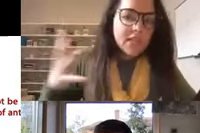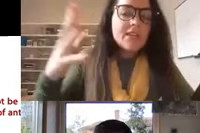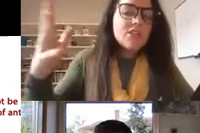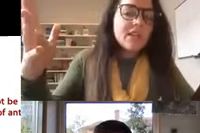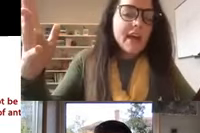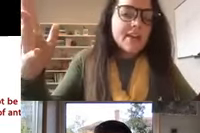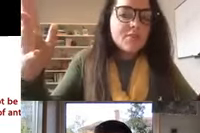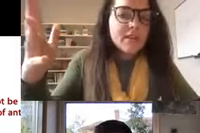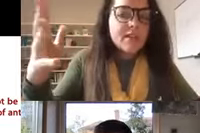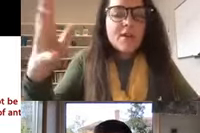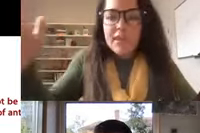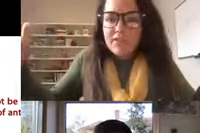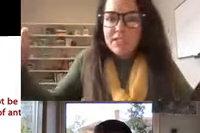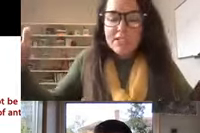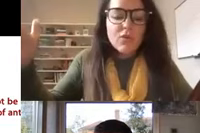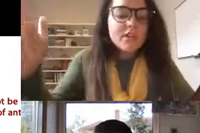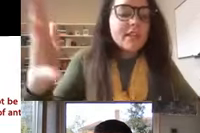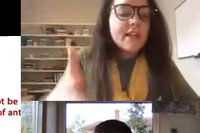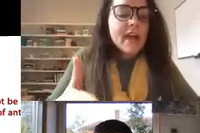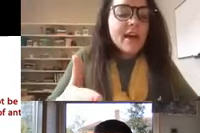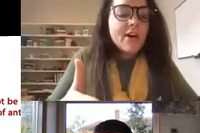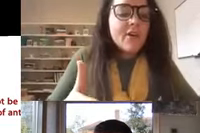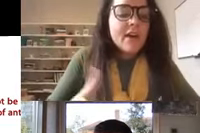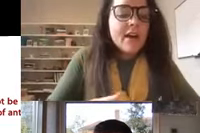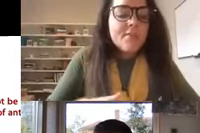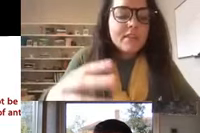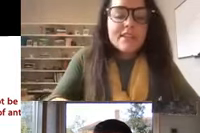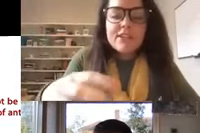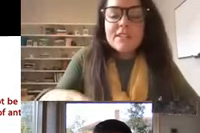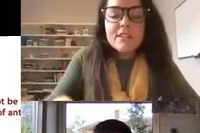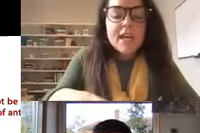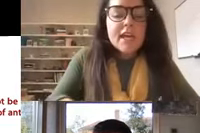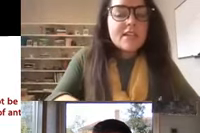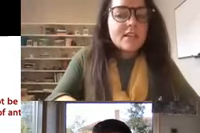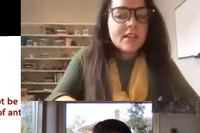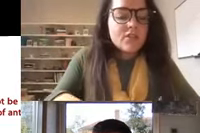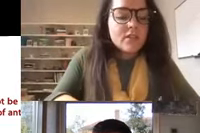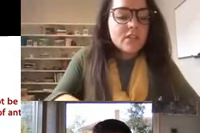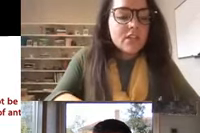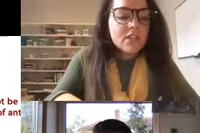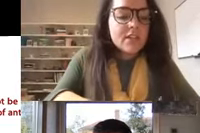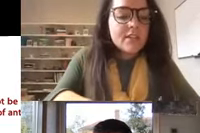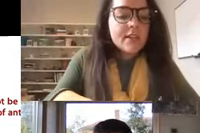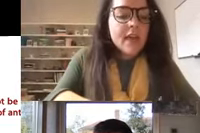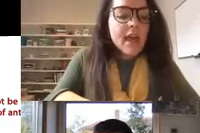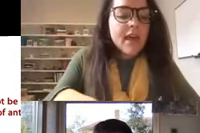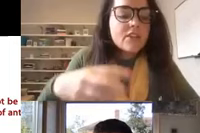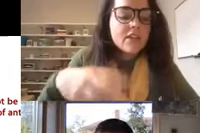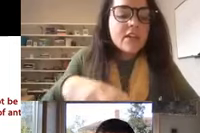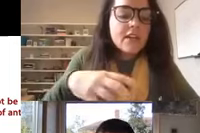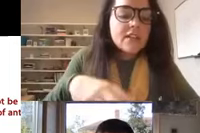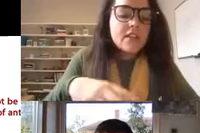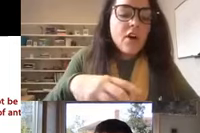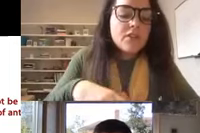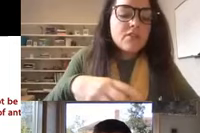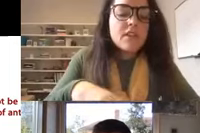media attention has been pivoted towards it now, but these are sustained intellectual traditions. And